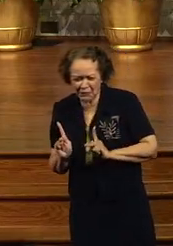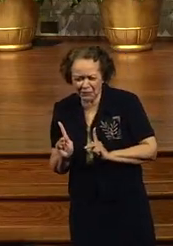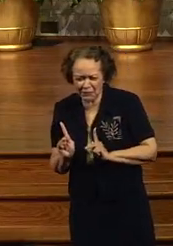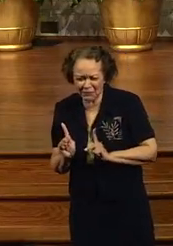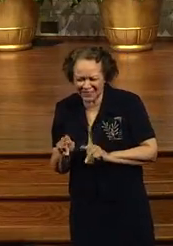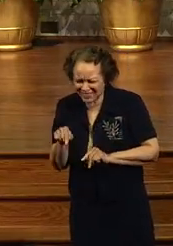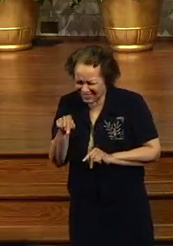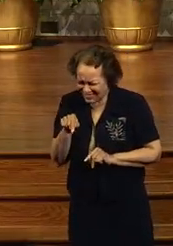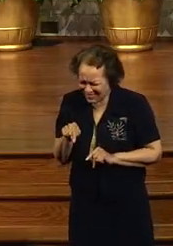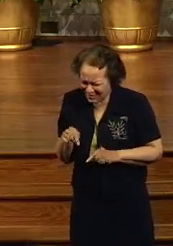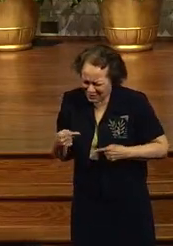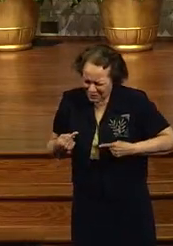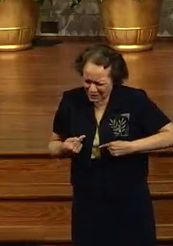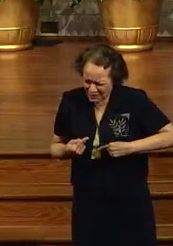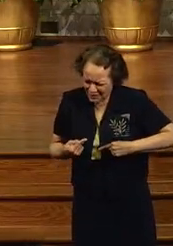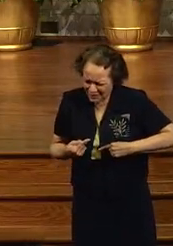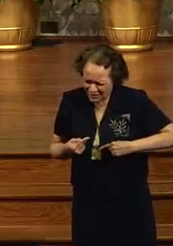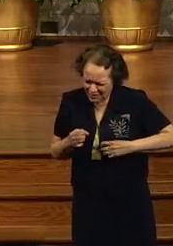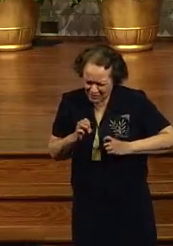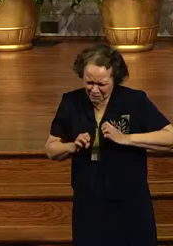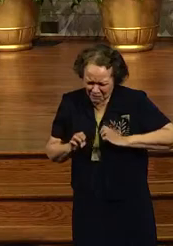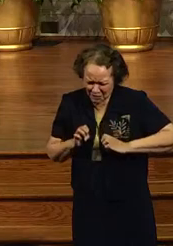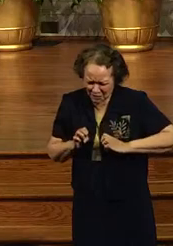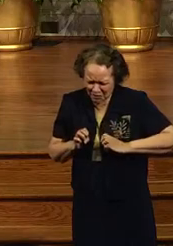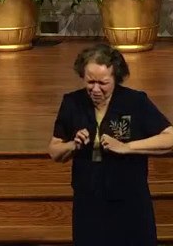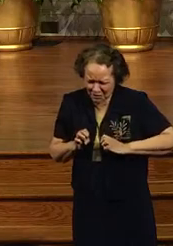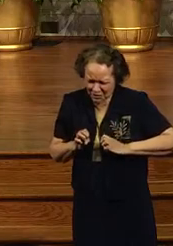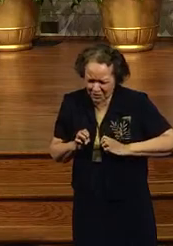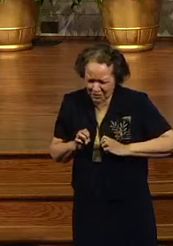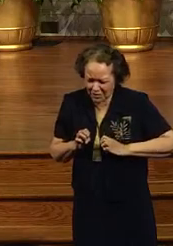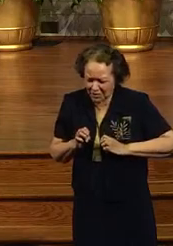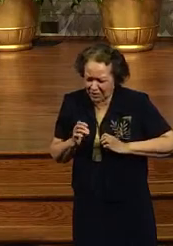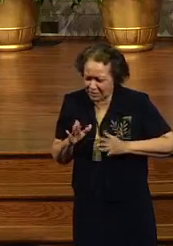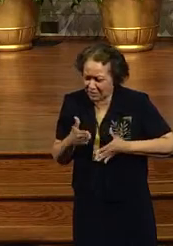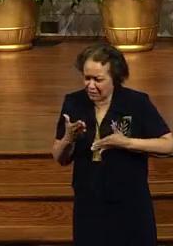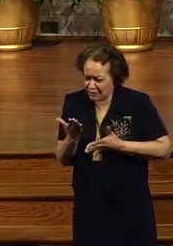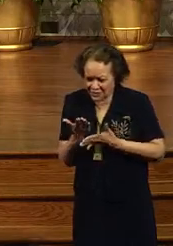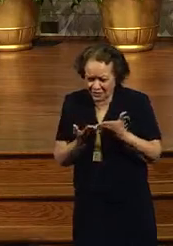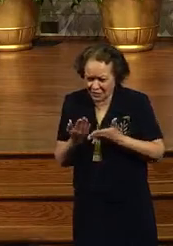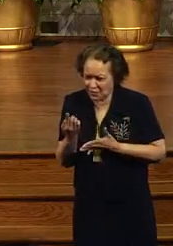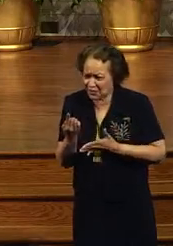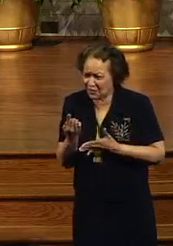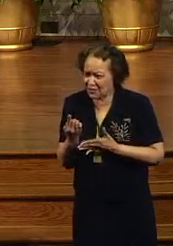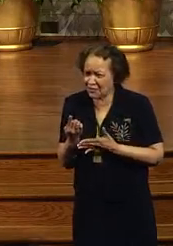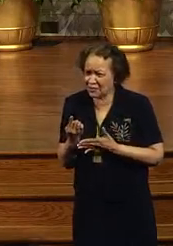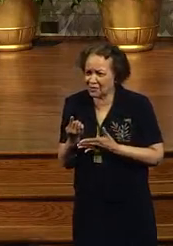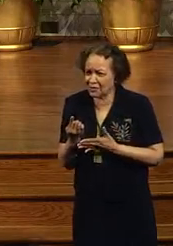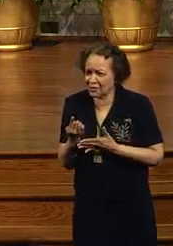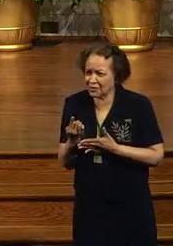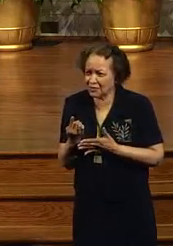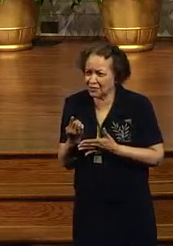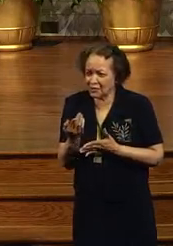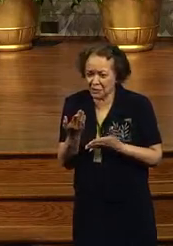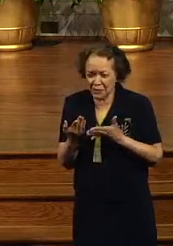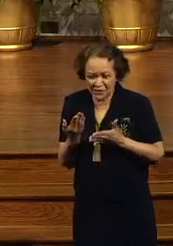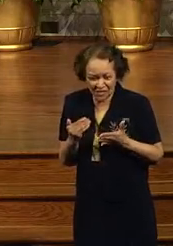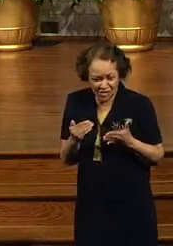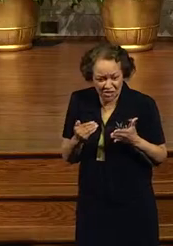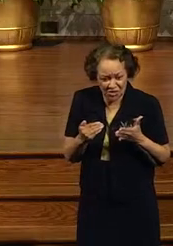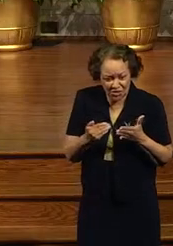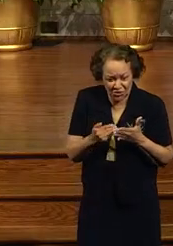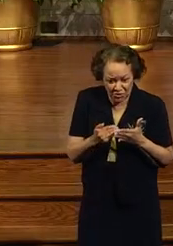This pain is caused by someone that maybe is close to